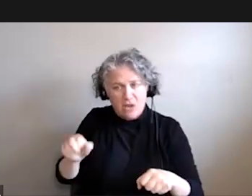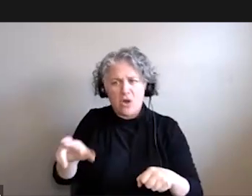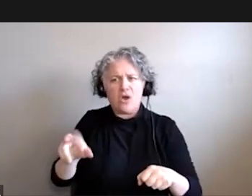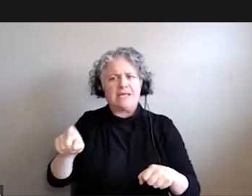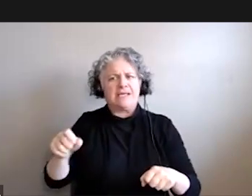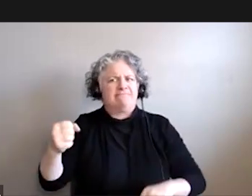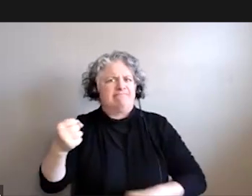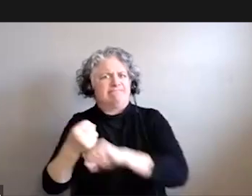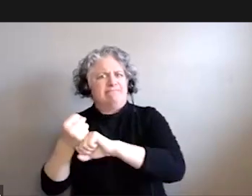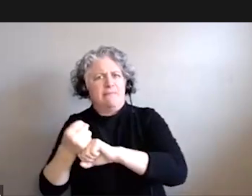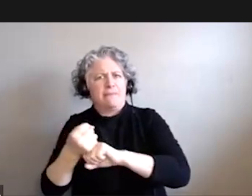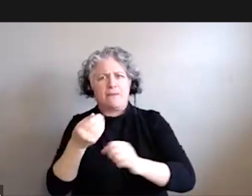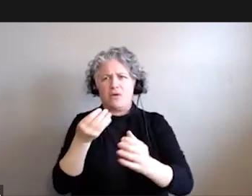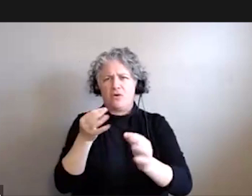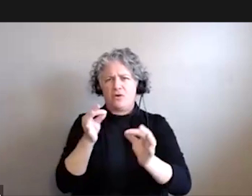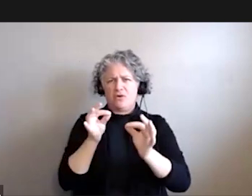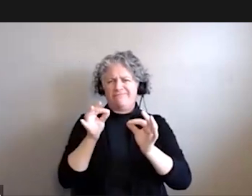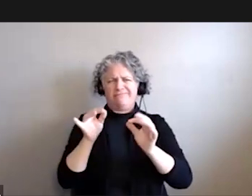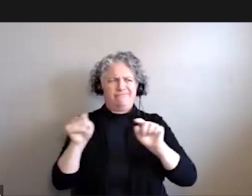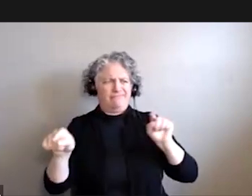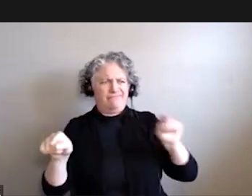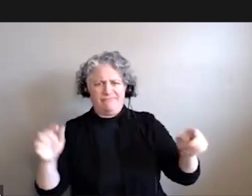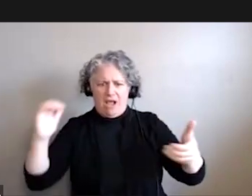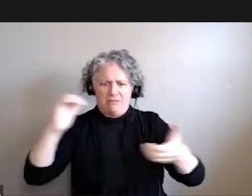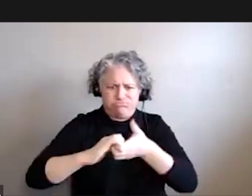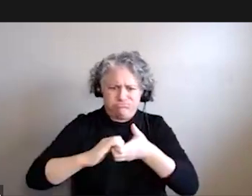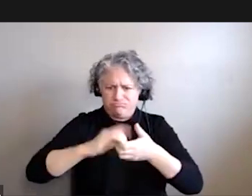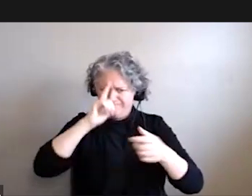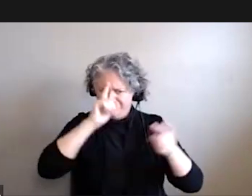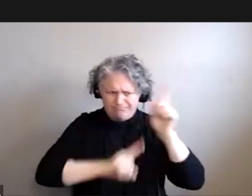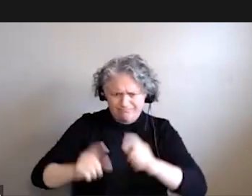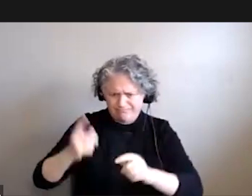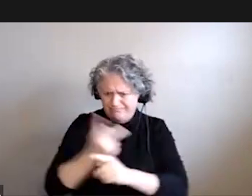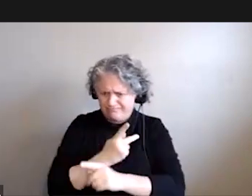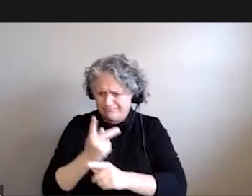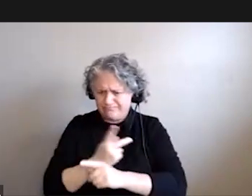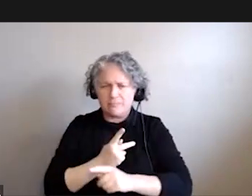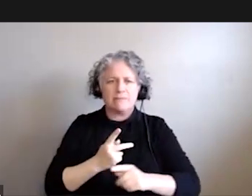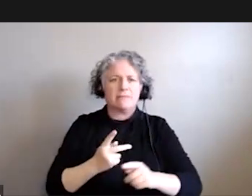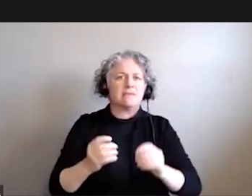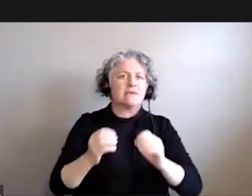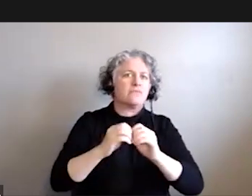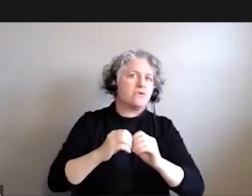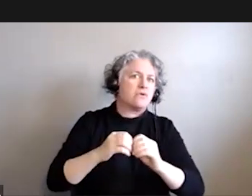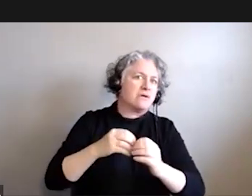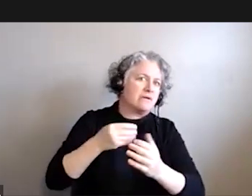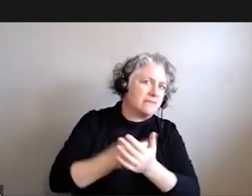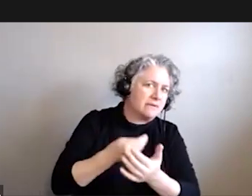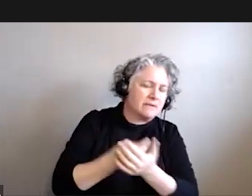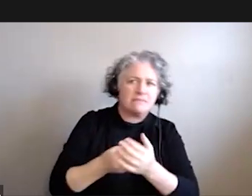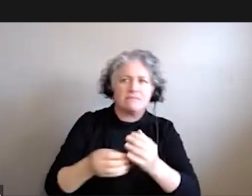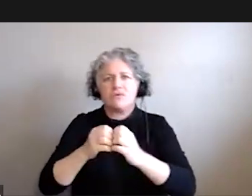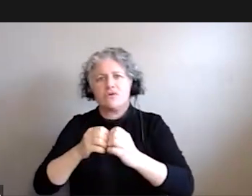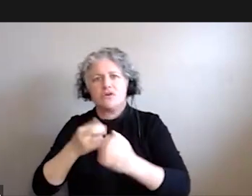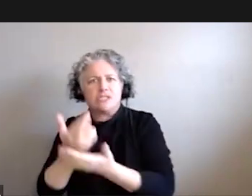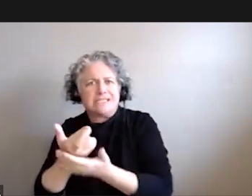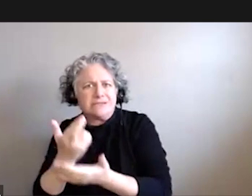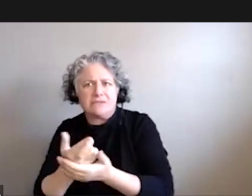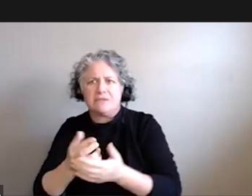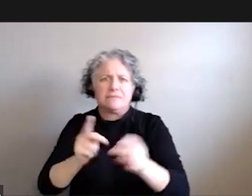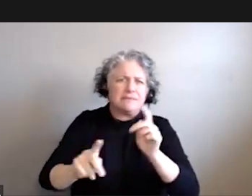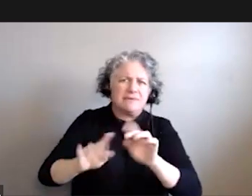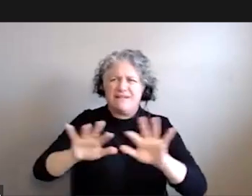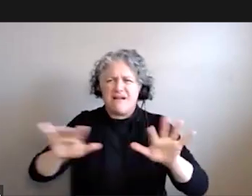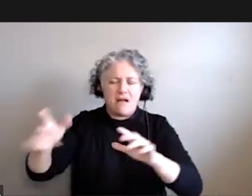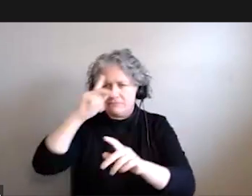to have cross-functional collaboration? Do we need to have additional resources and budget involved? We also